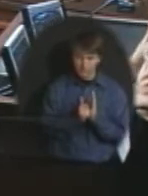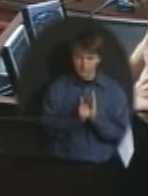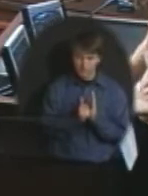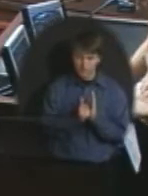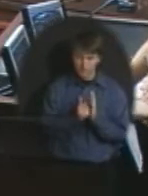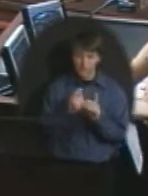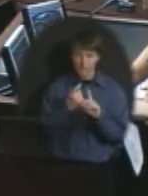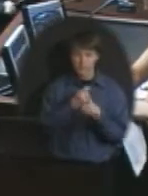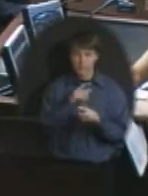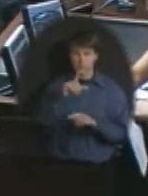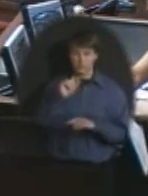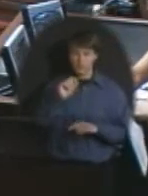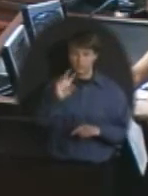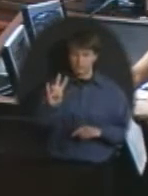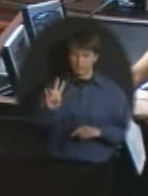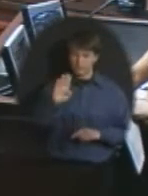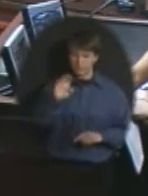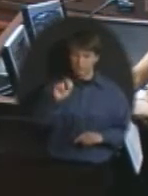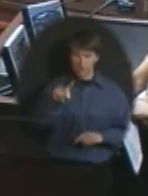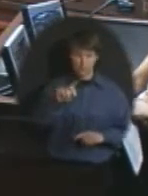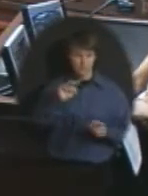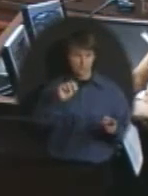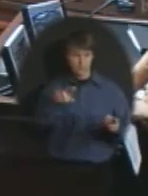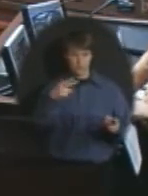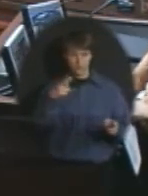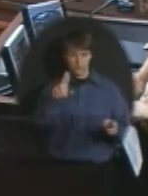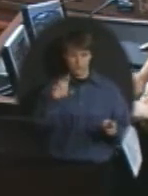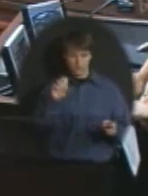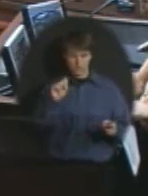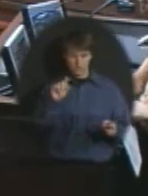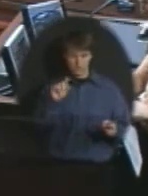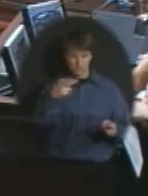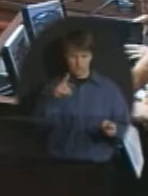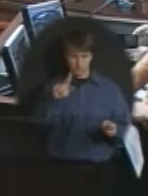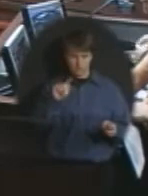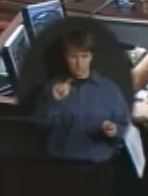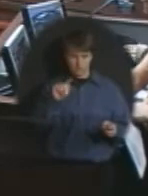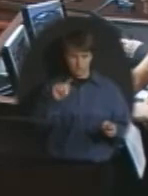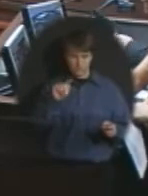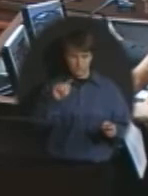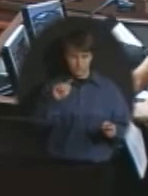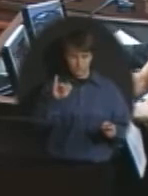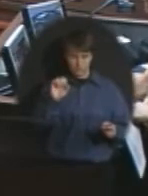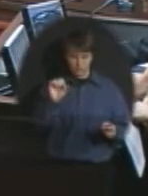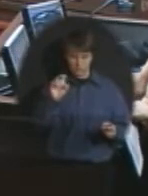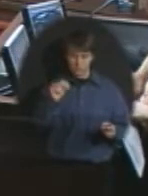our 2007 bonds. So Mr. Hutchison is going to give us a quick update on the status of that bond.